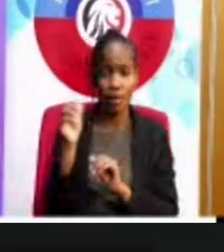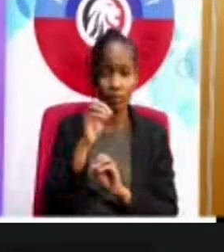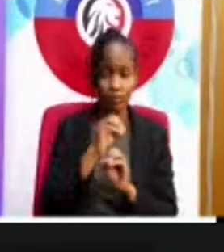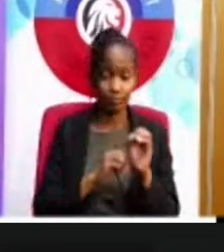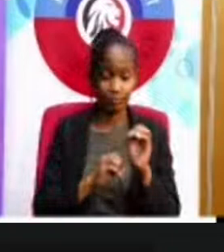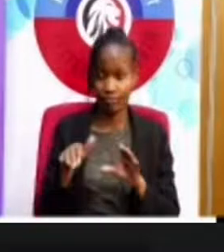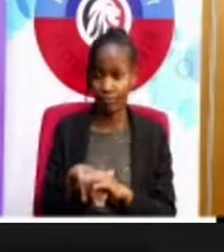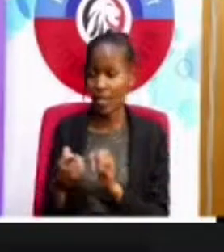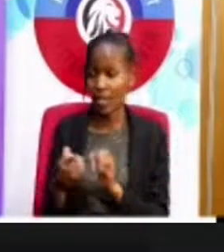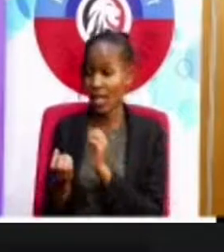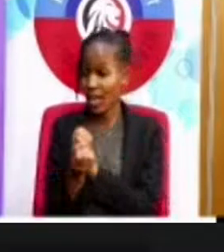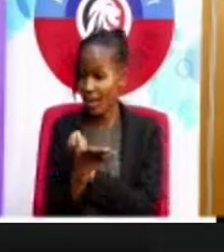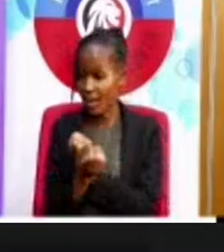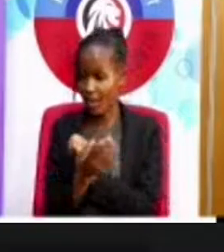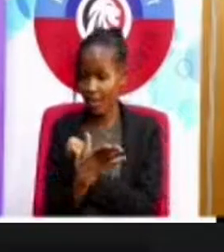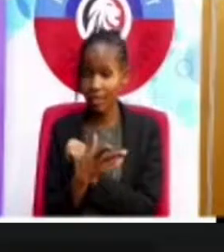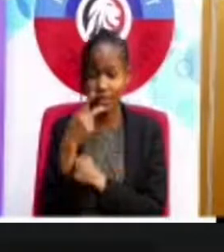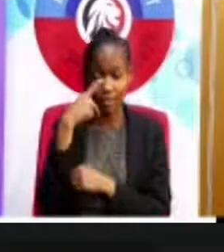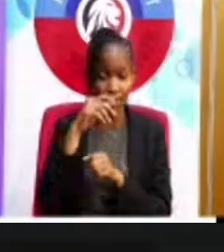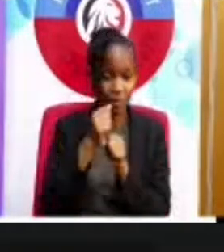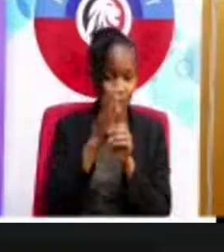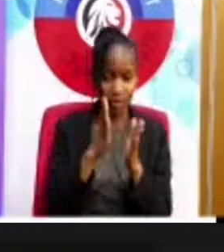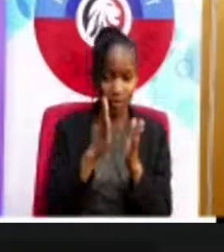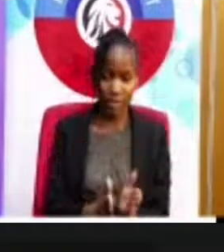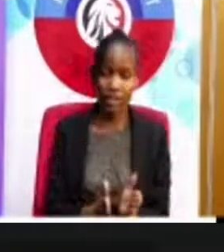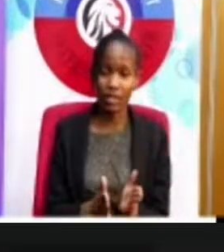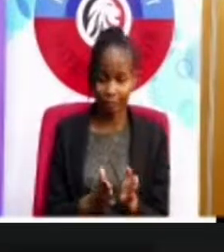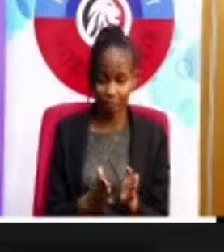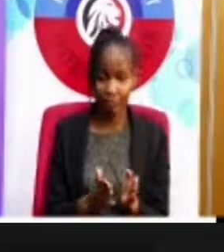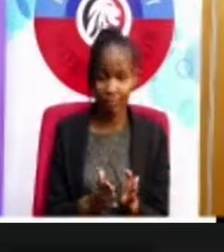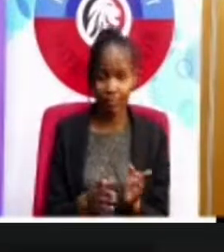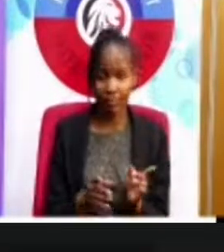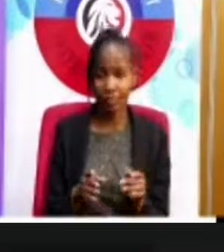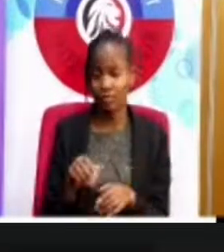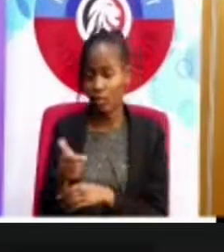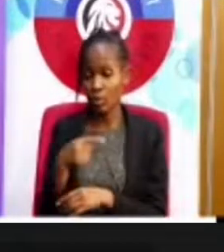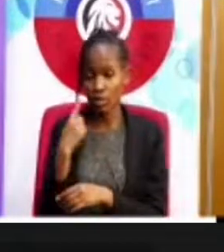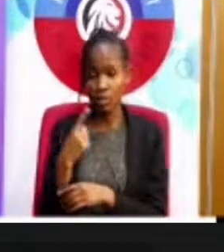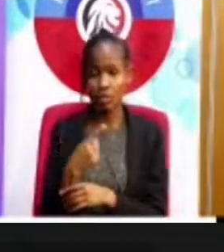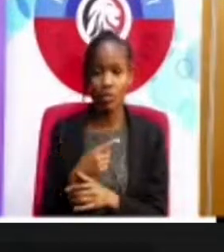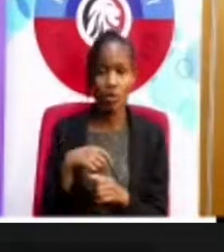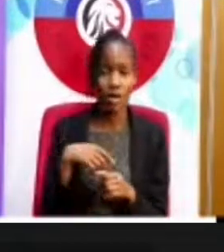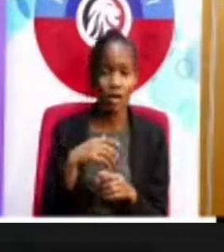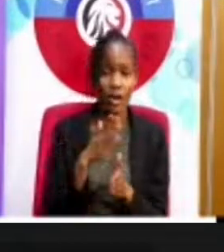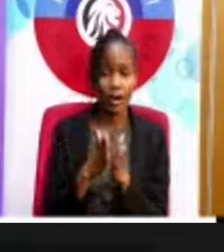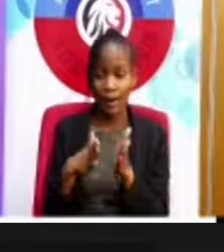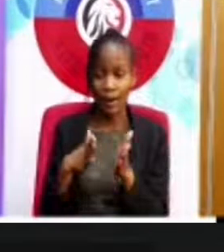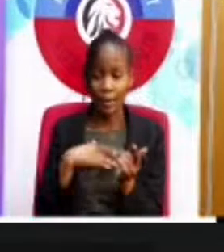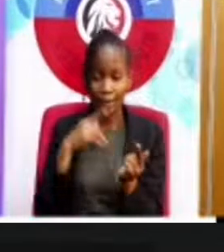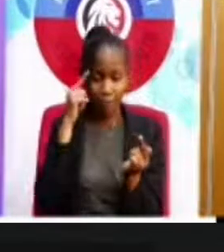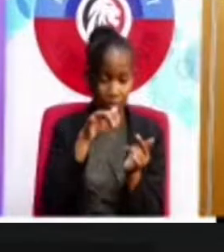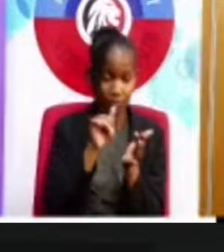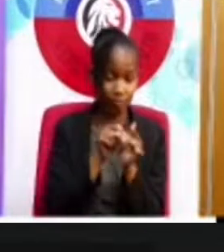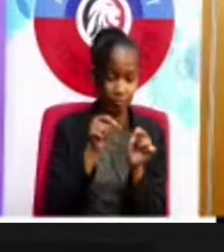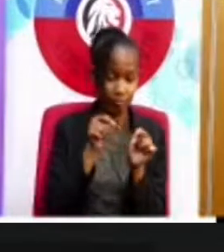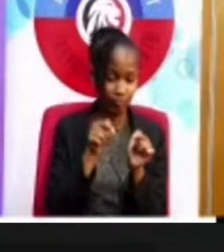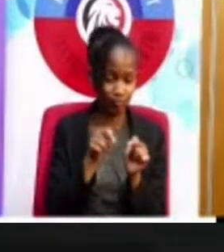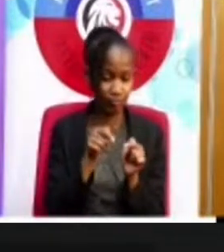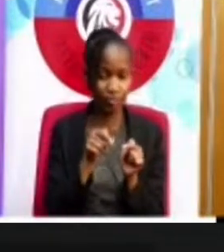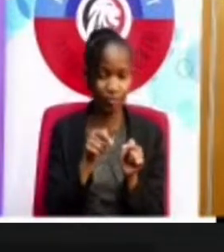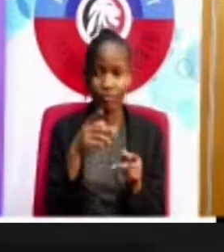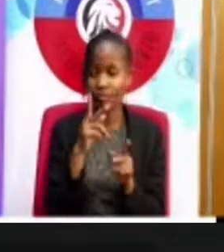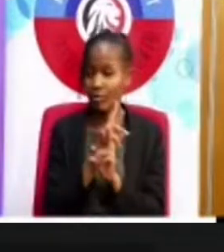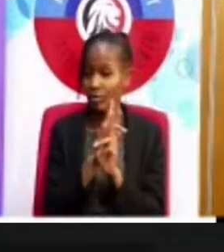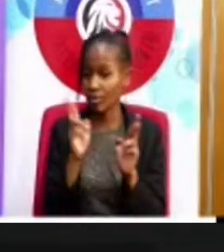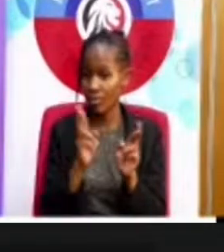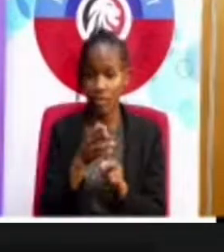the policymakers, the ones that set our targets, so that these targets are set based on